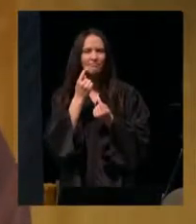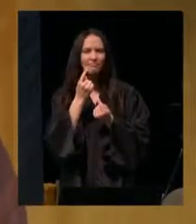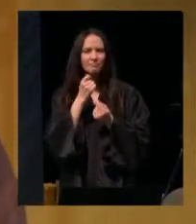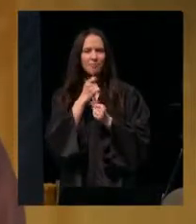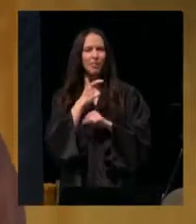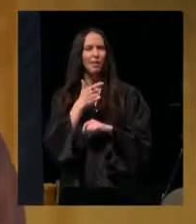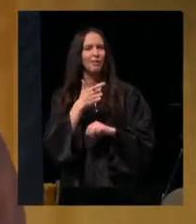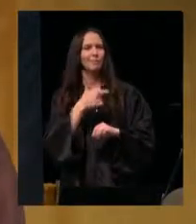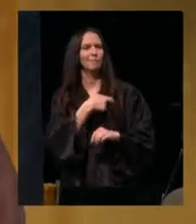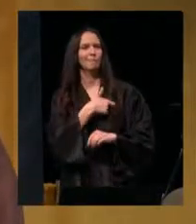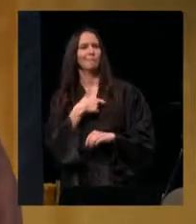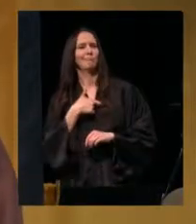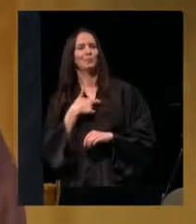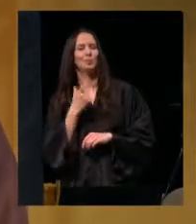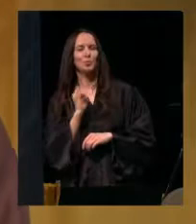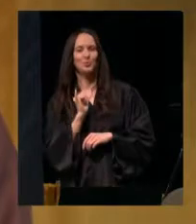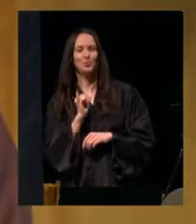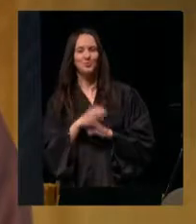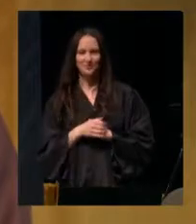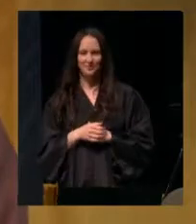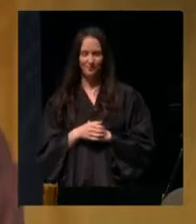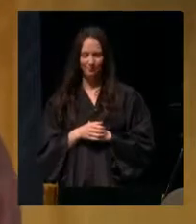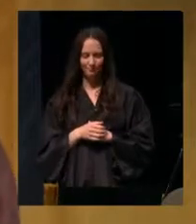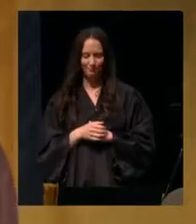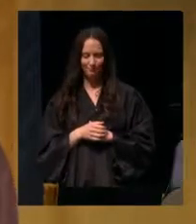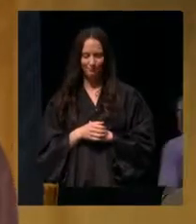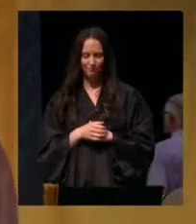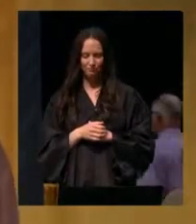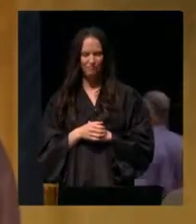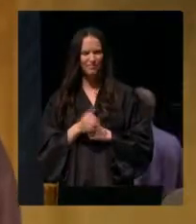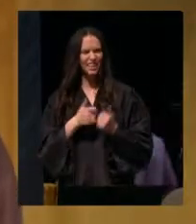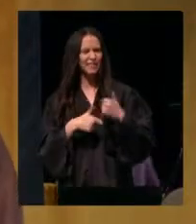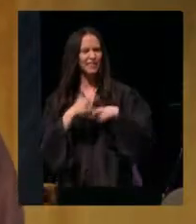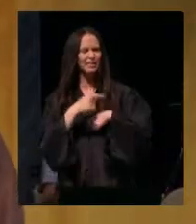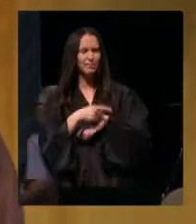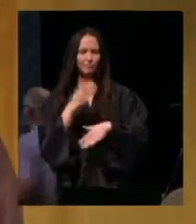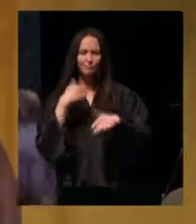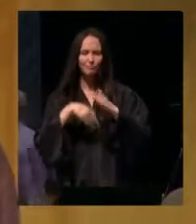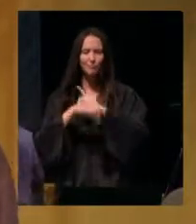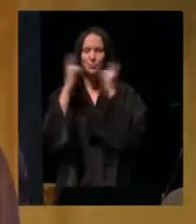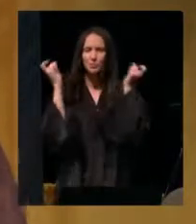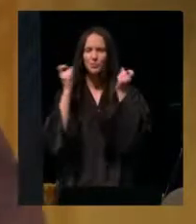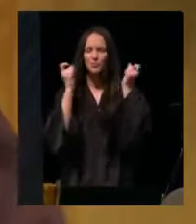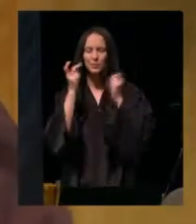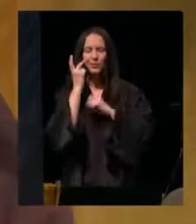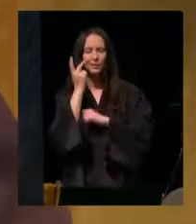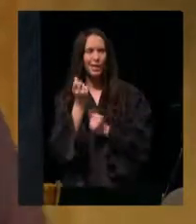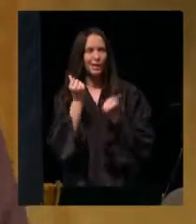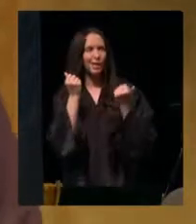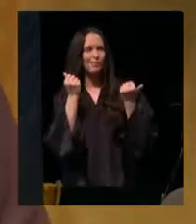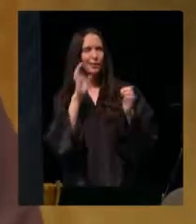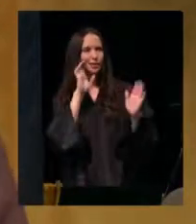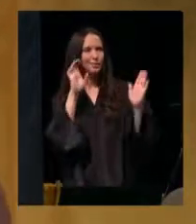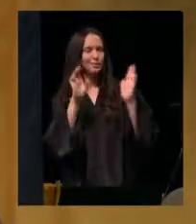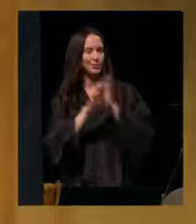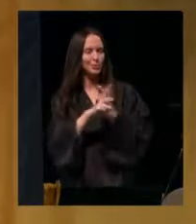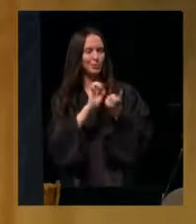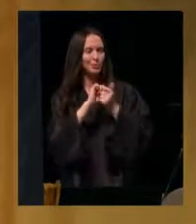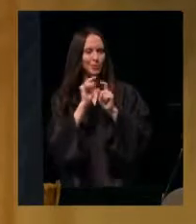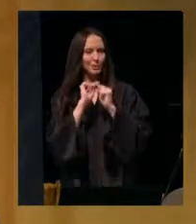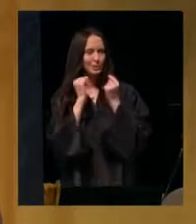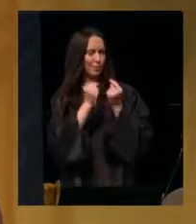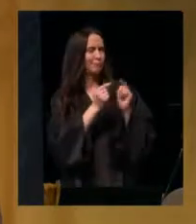us. Every time I walk towards the gym, I see the rows upon rows of past sports teams who have won a